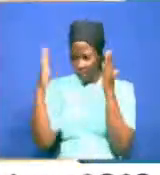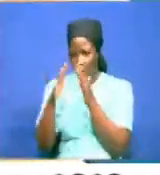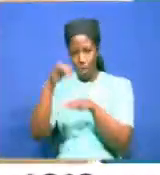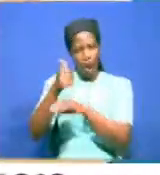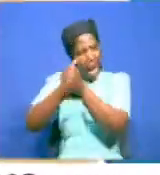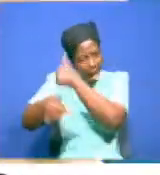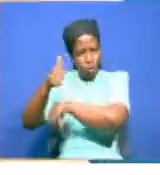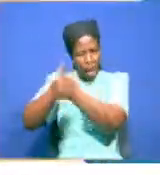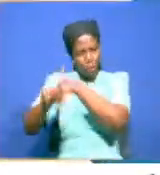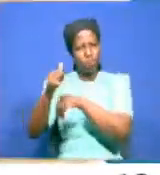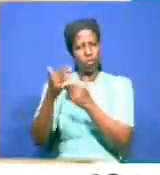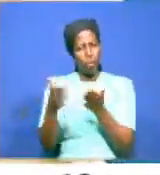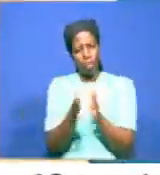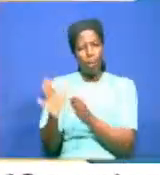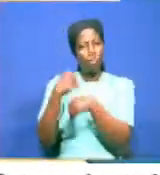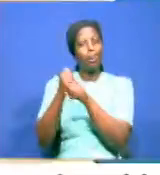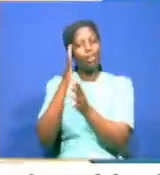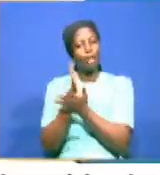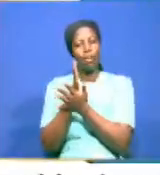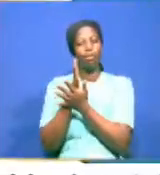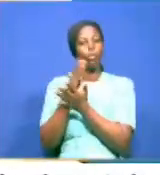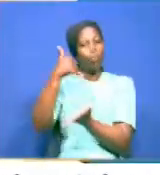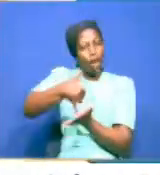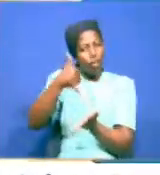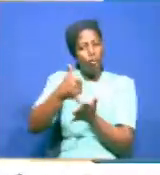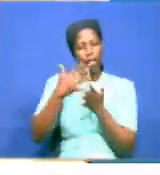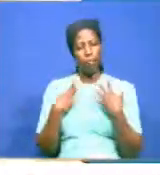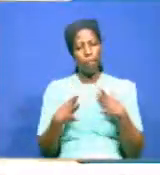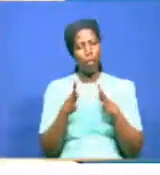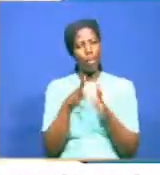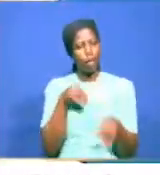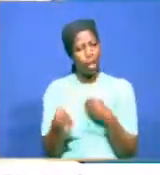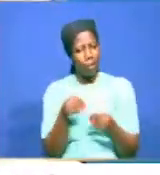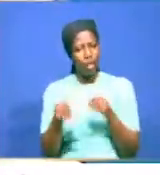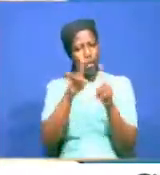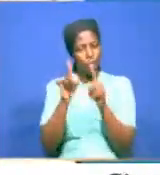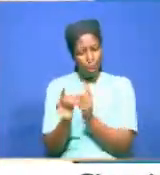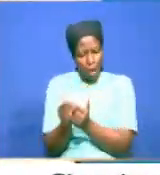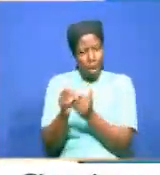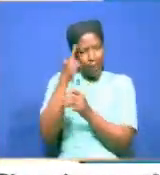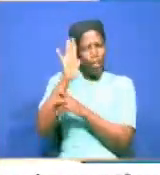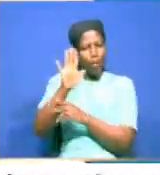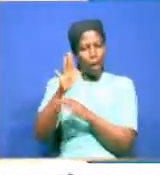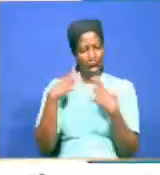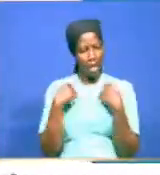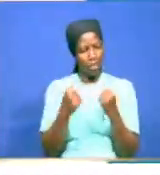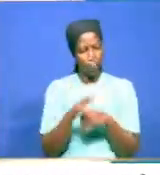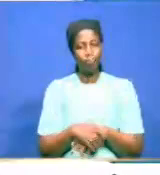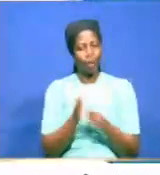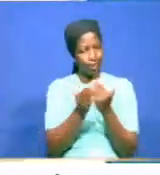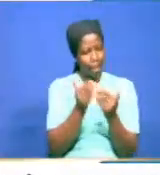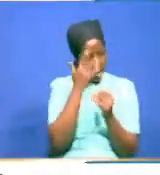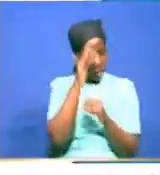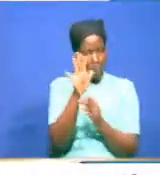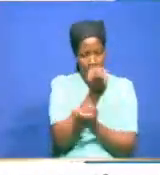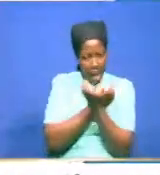of ensuring that yes. we are bringing in our PWDs yes. on board, and we are taking care of their health. We are taking care of their economic